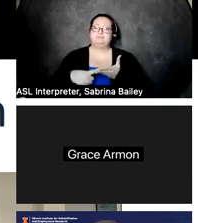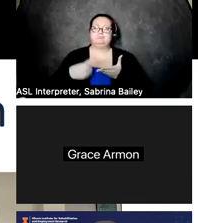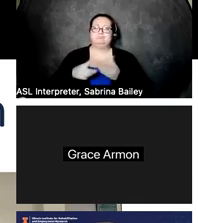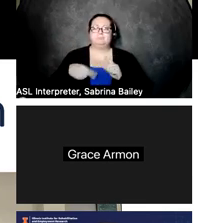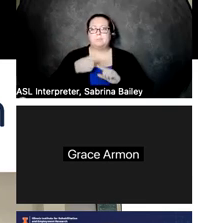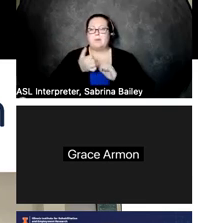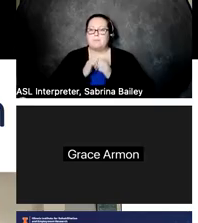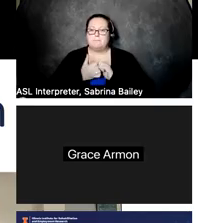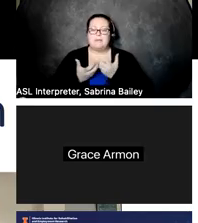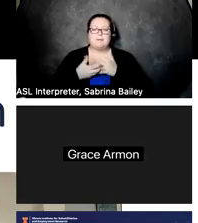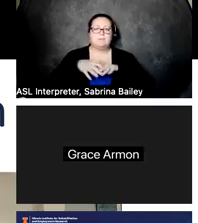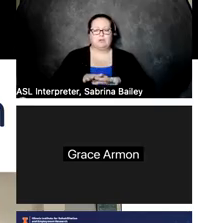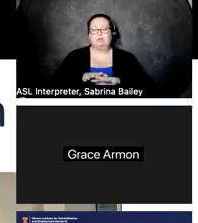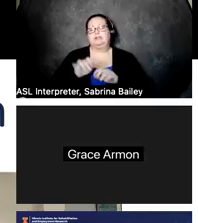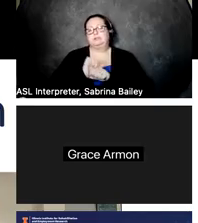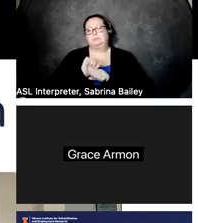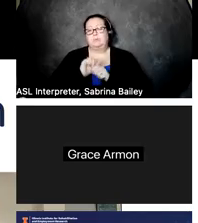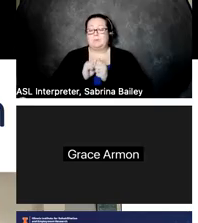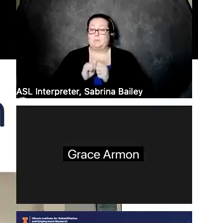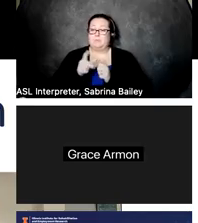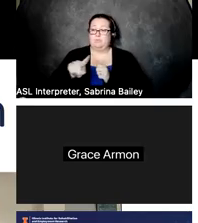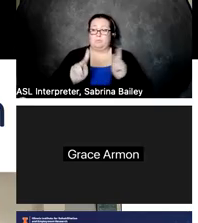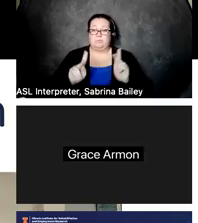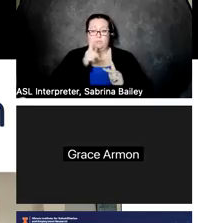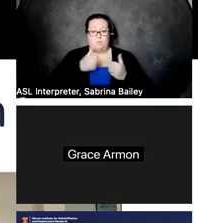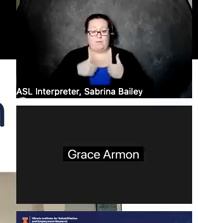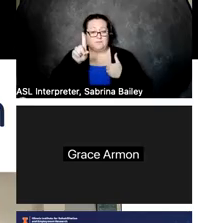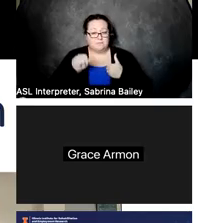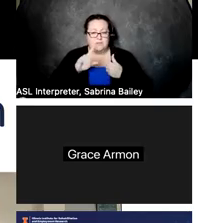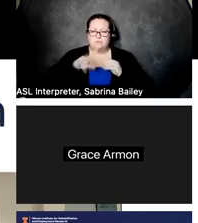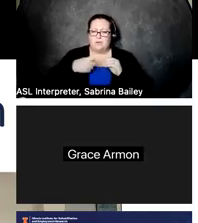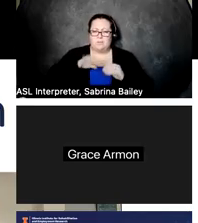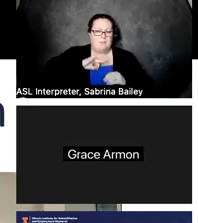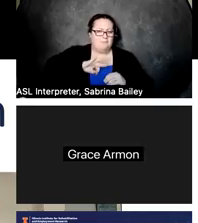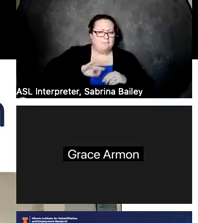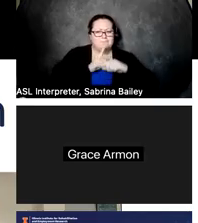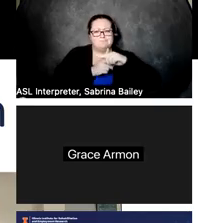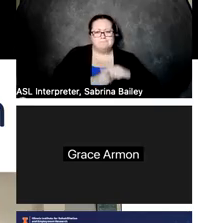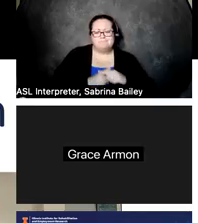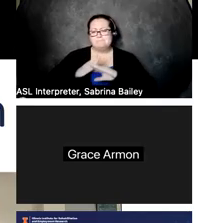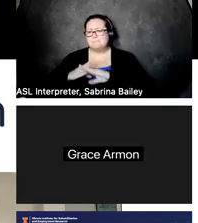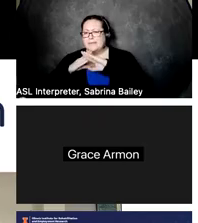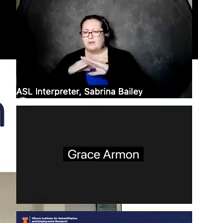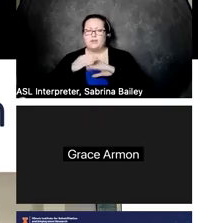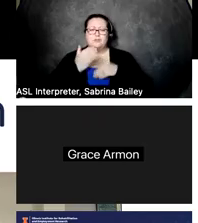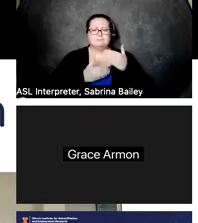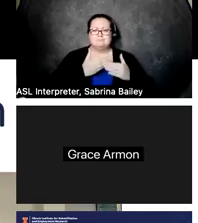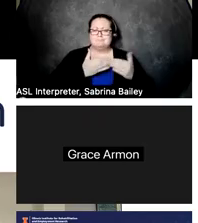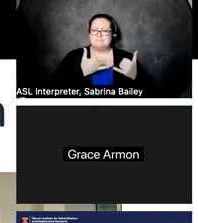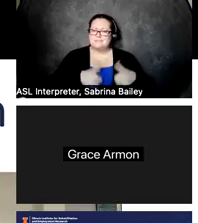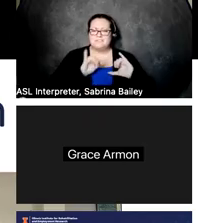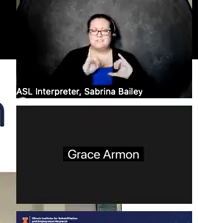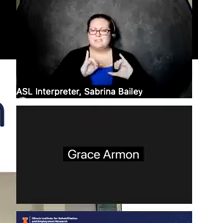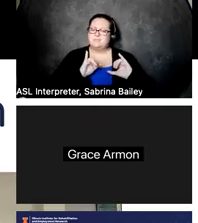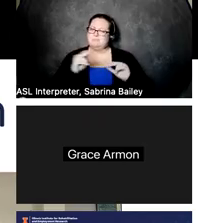integrated employment for people with disabilities, talking about the benefits, some of the barriers, the perceived barriers, and kind